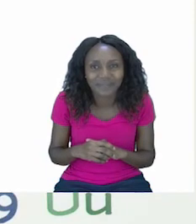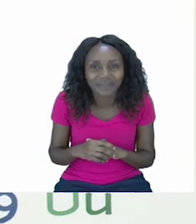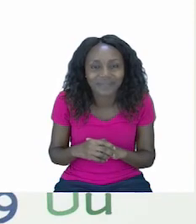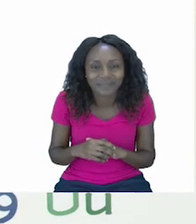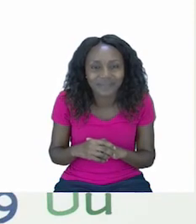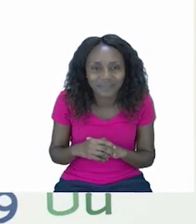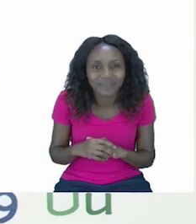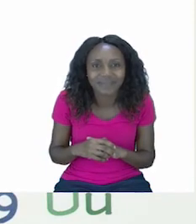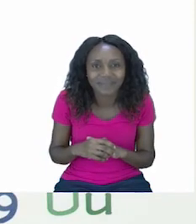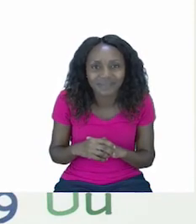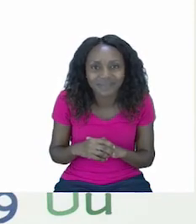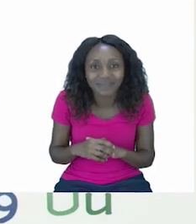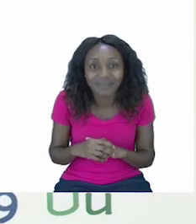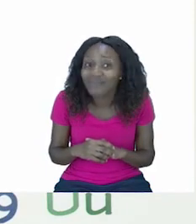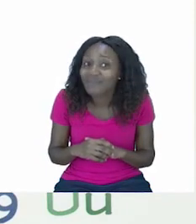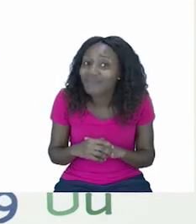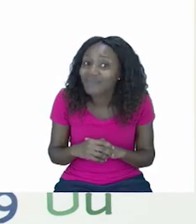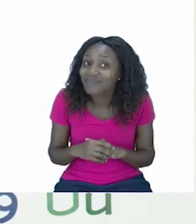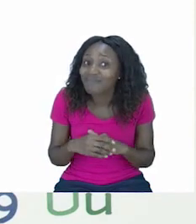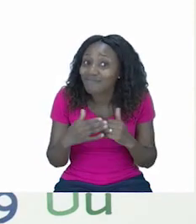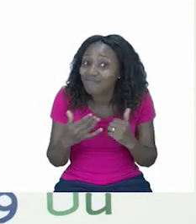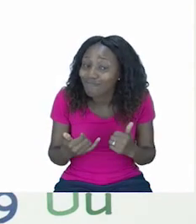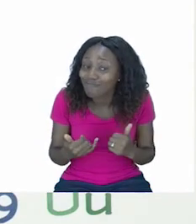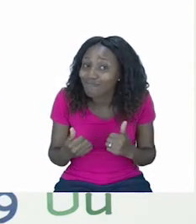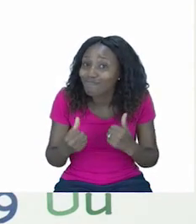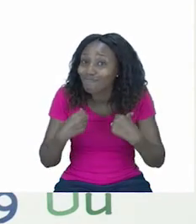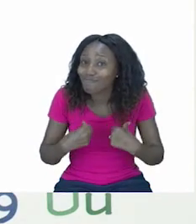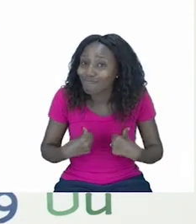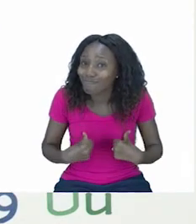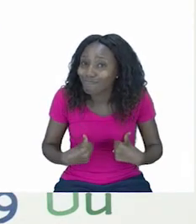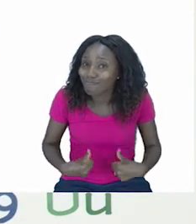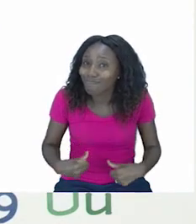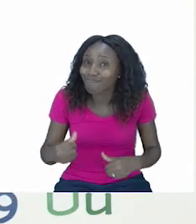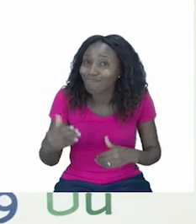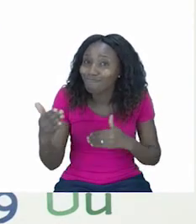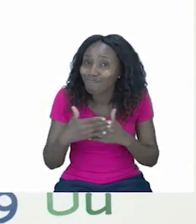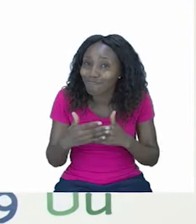And we have the beginning of the weekend, which is